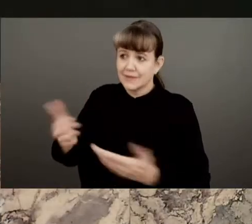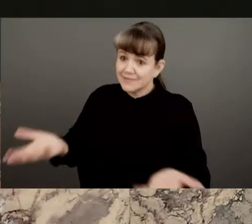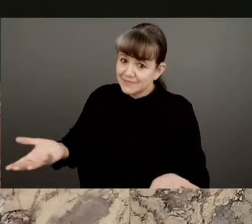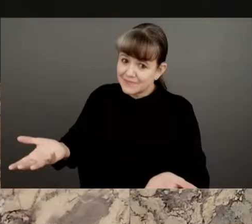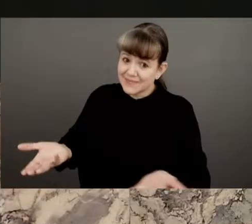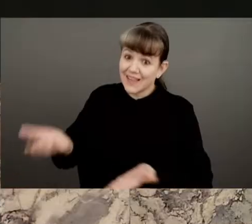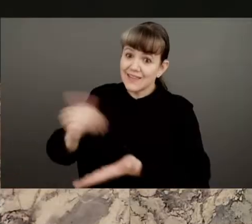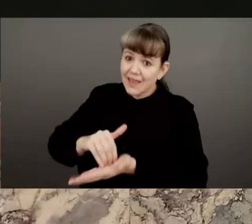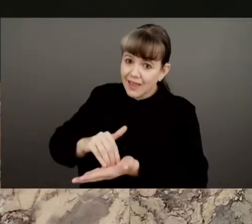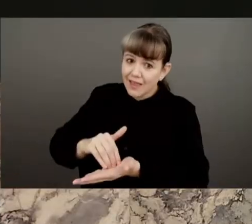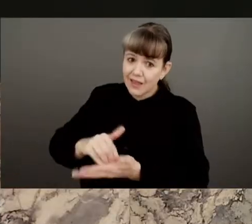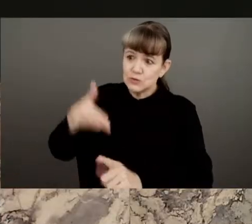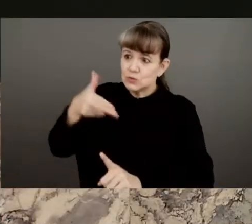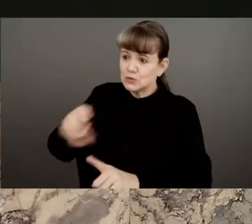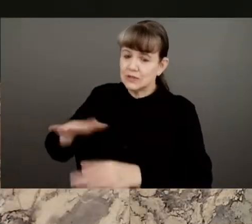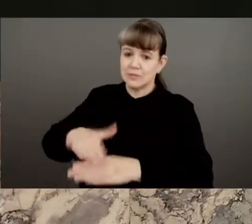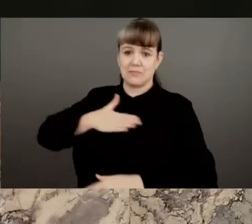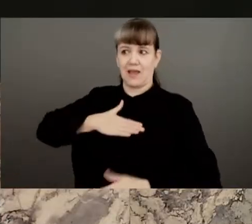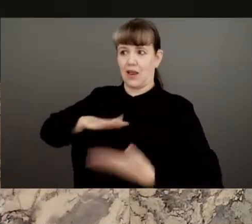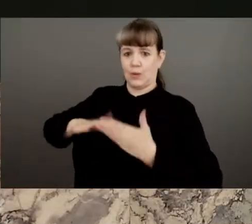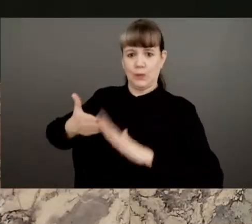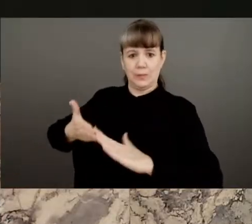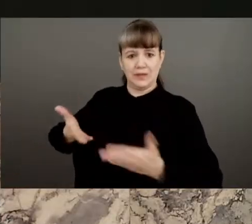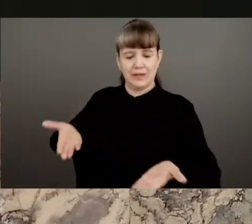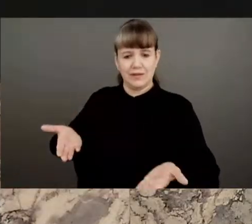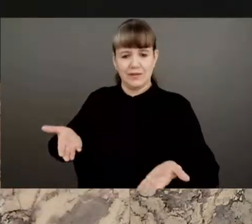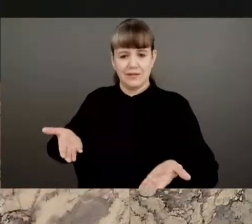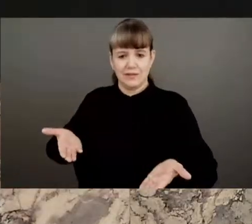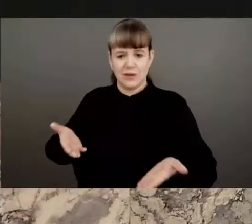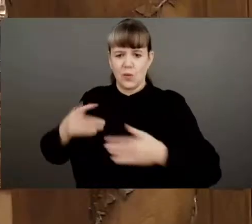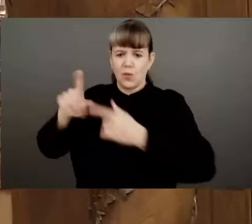government keep Surrey safe?